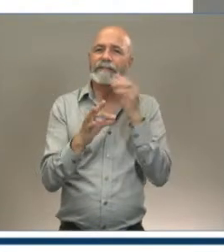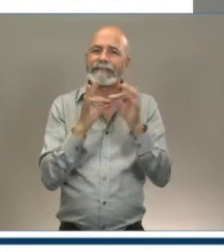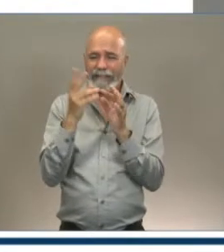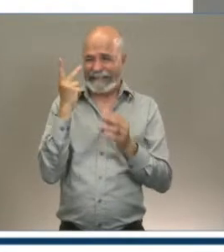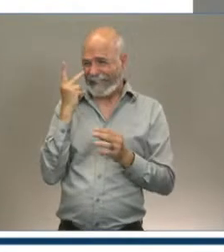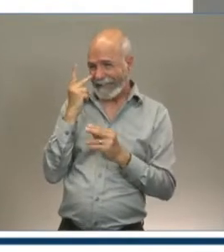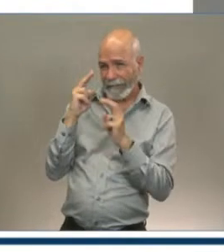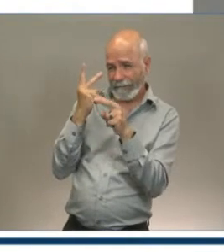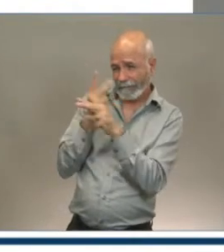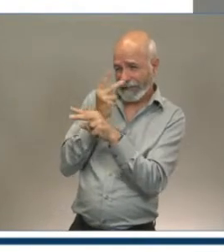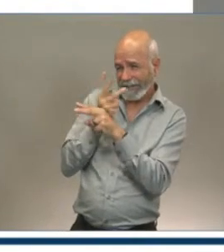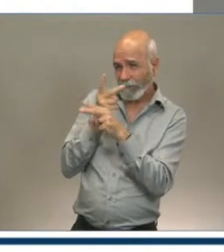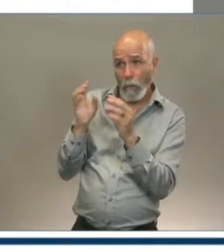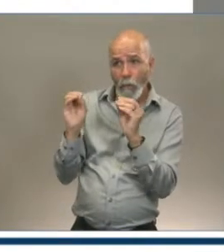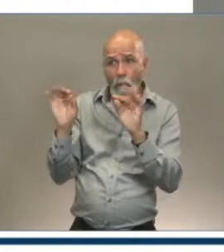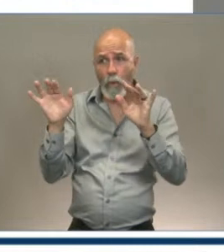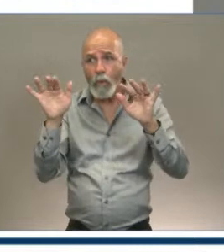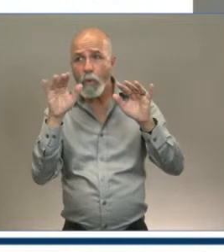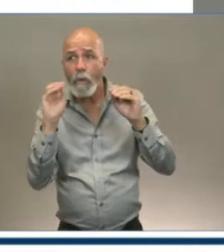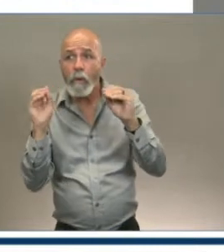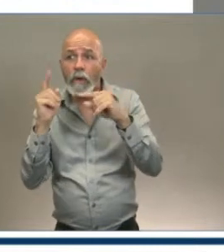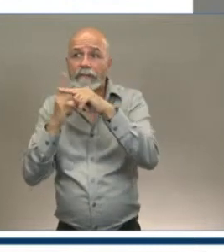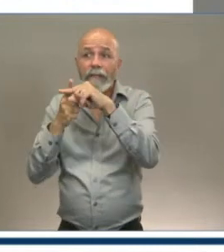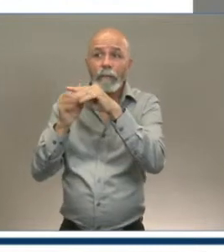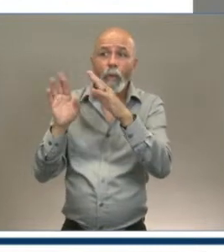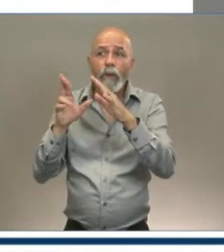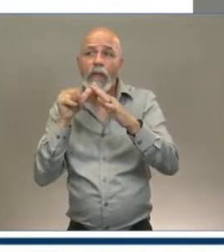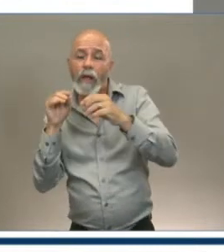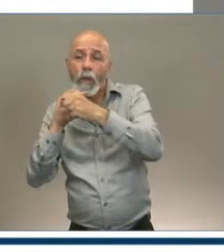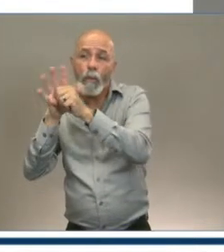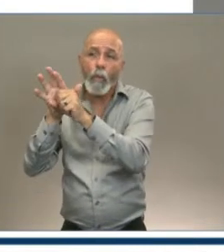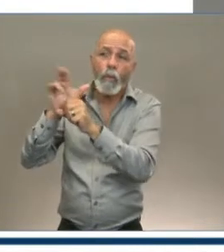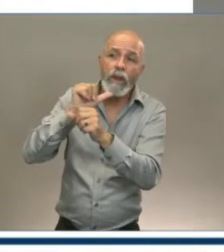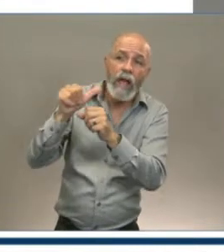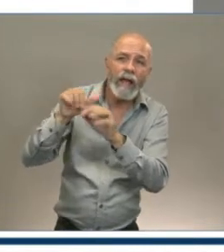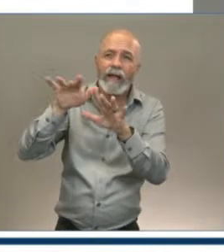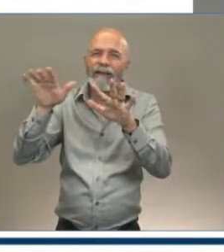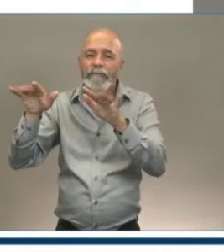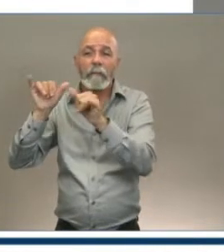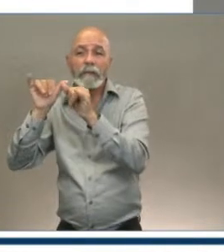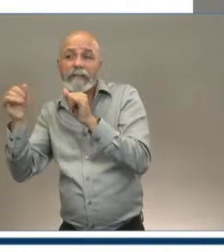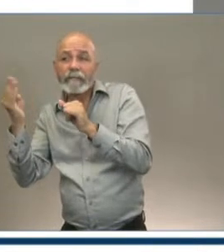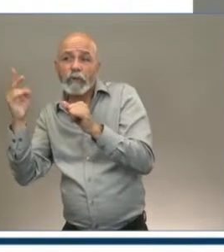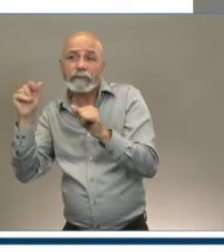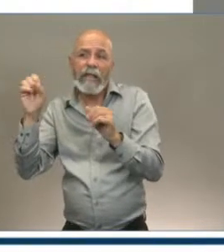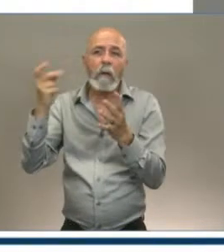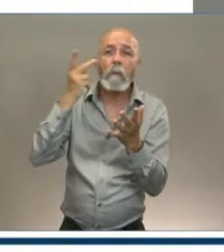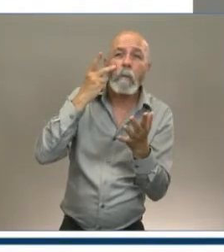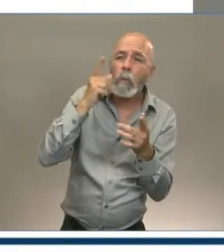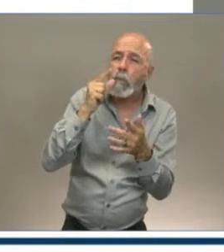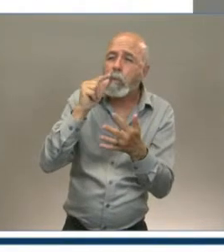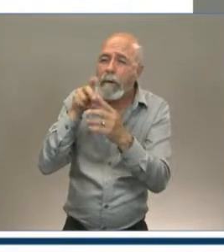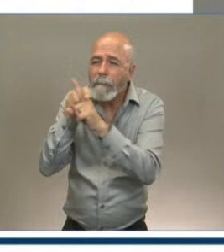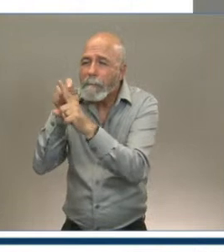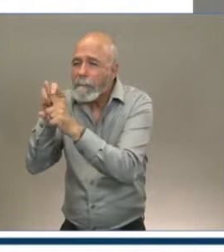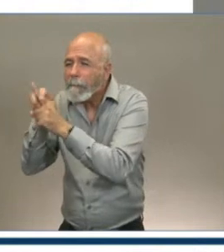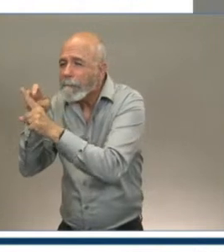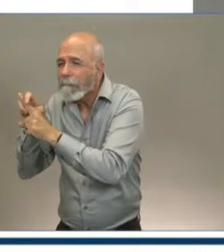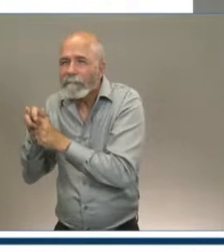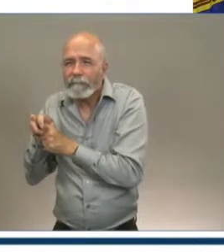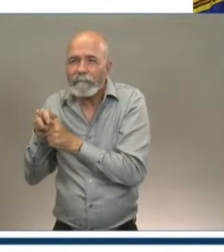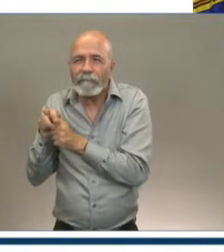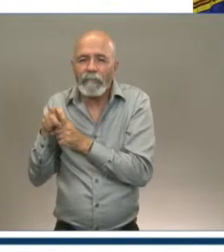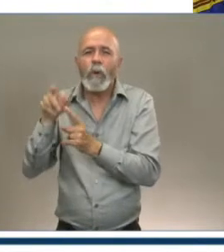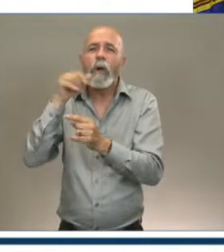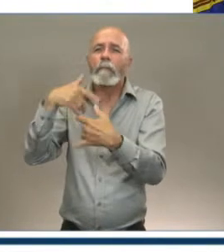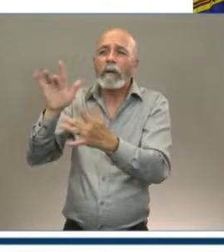cases early on and do the isolation of cases and identification and quarantining of contacts. Next,